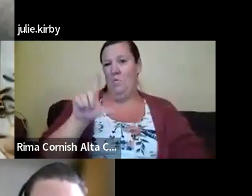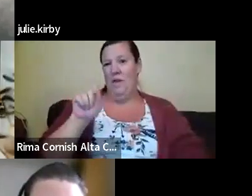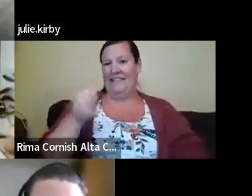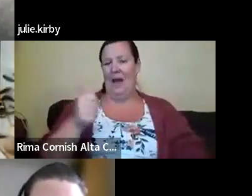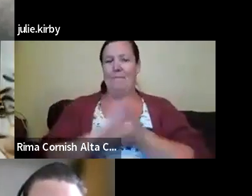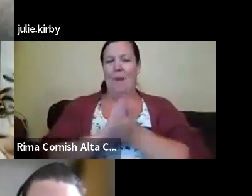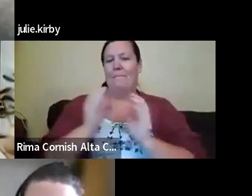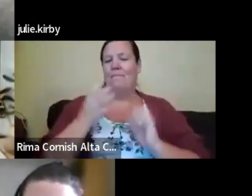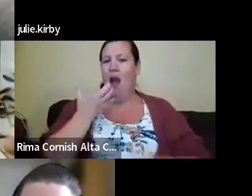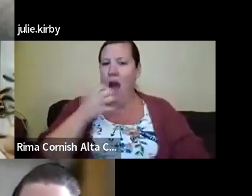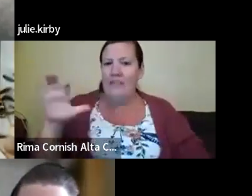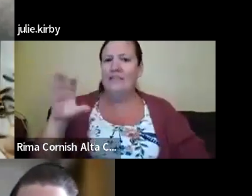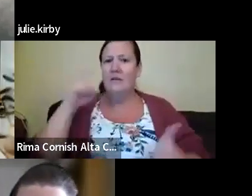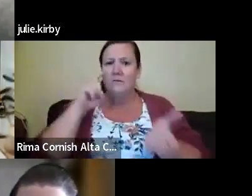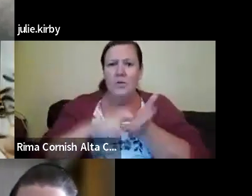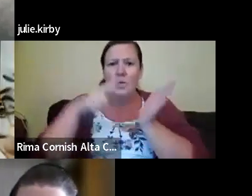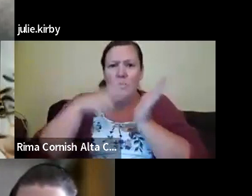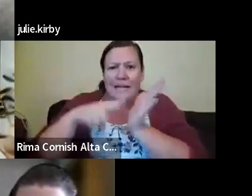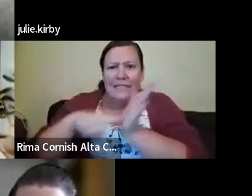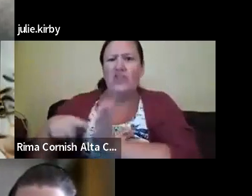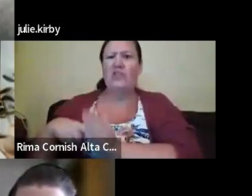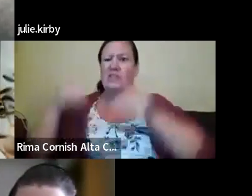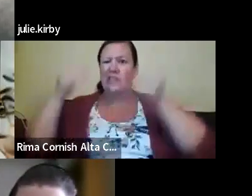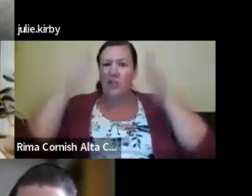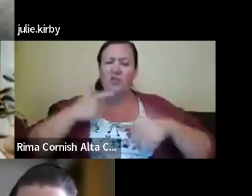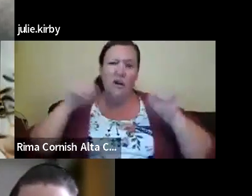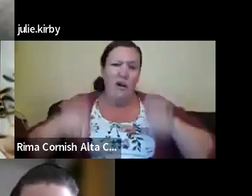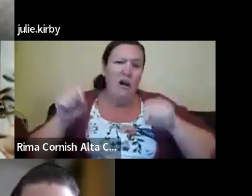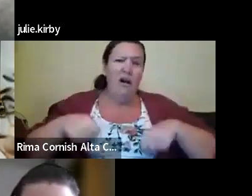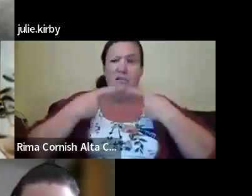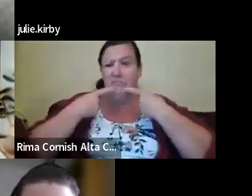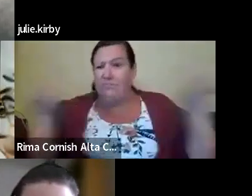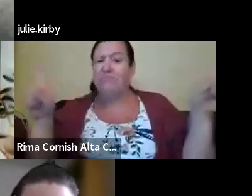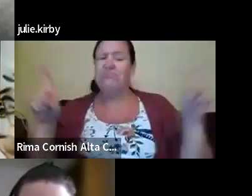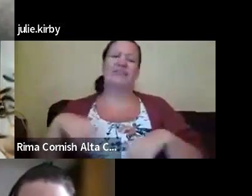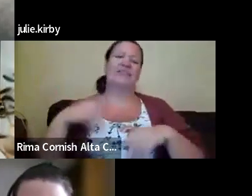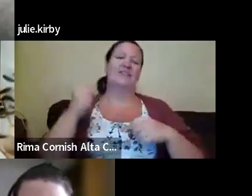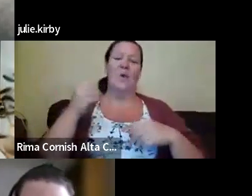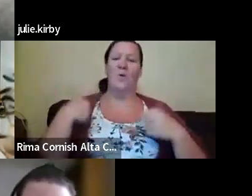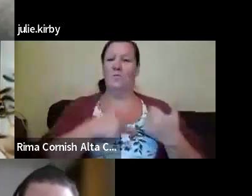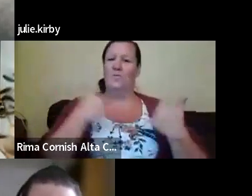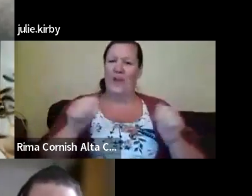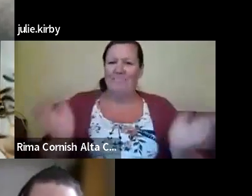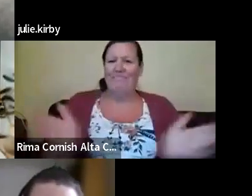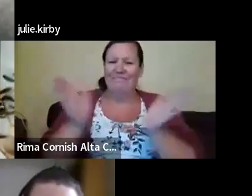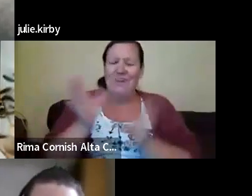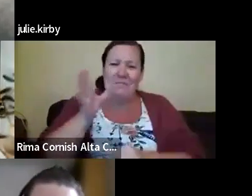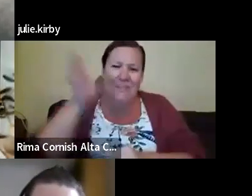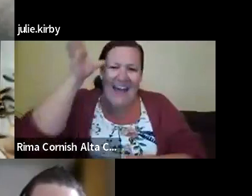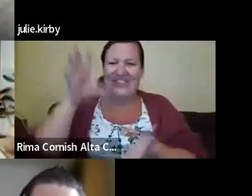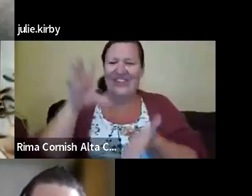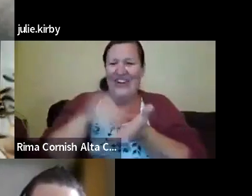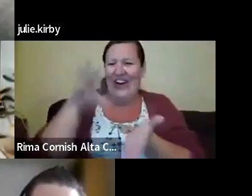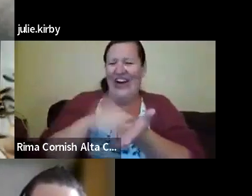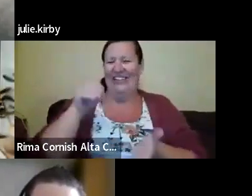what wasn't done in the deaf community, but now it's become more and more popular, and you can see ASL teachers that